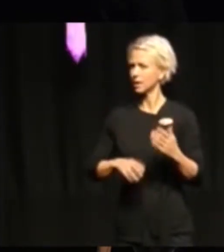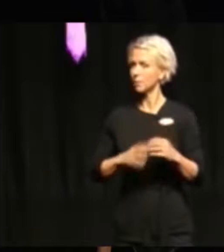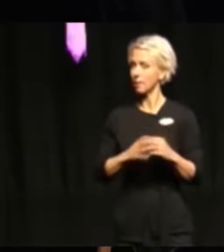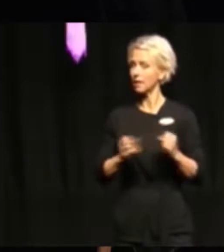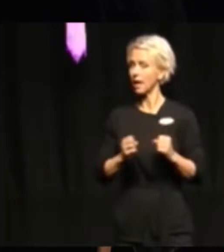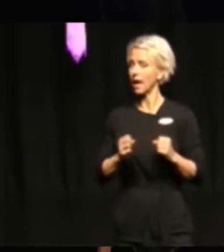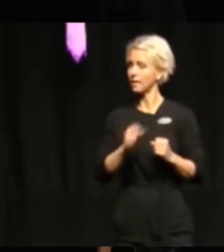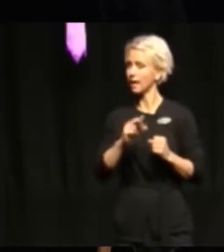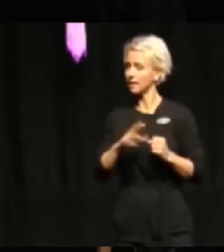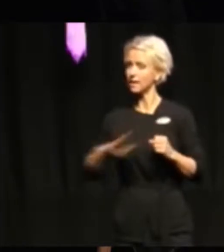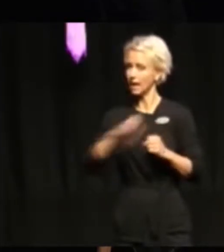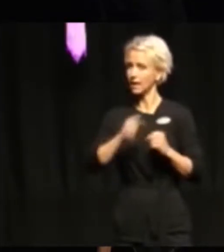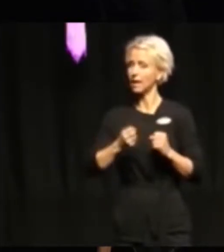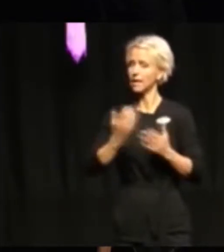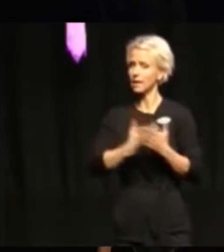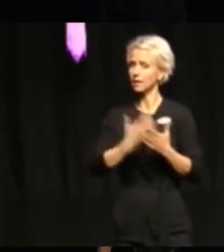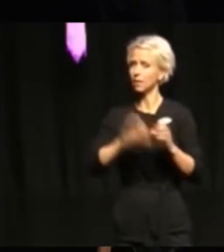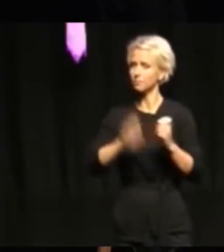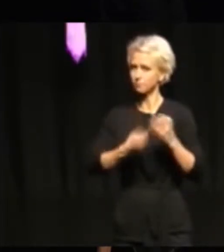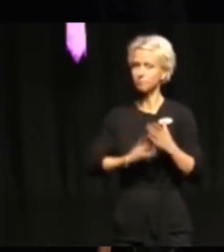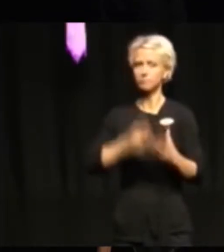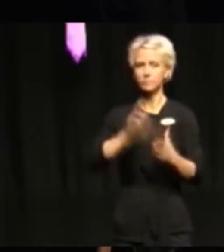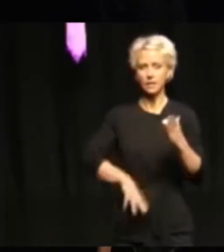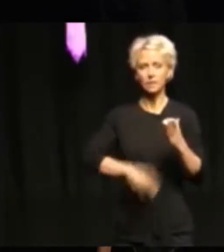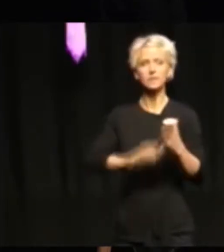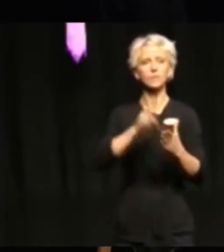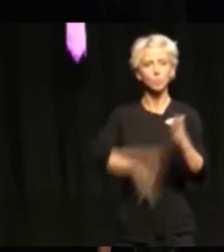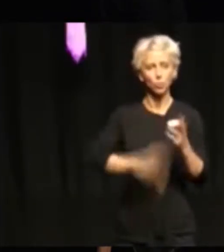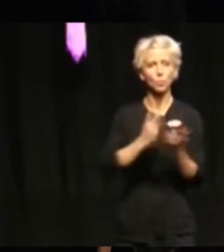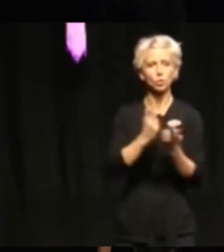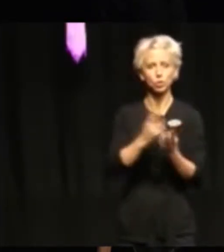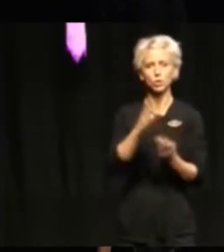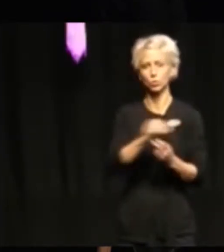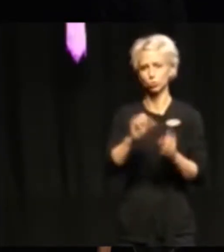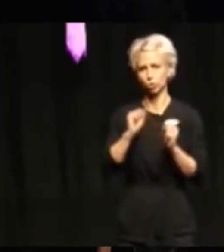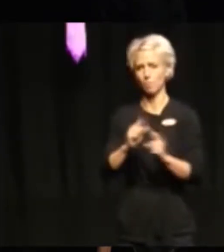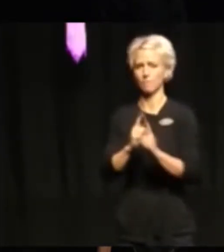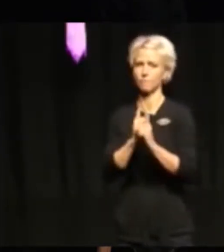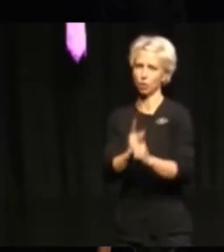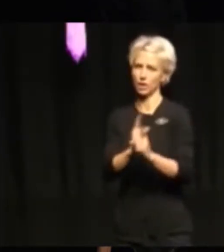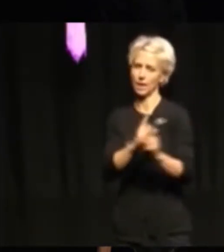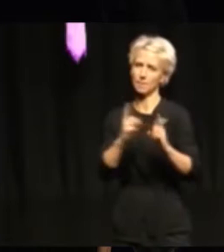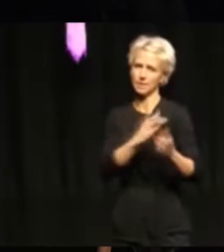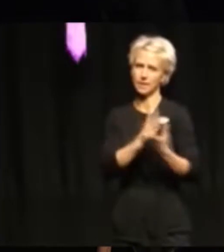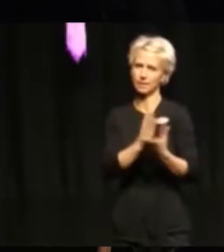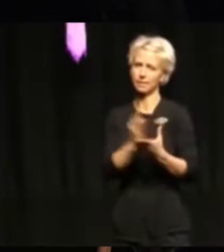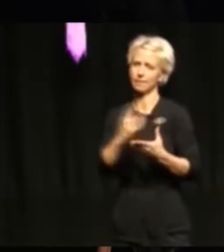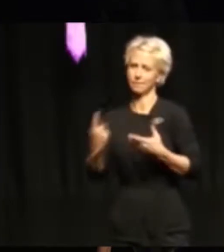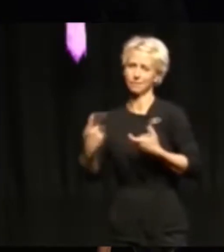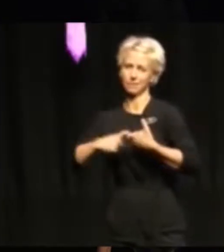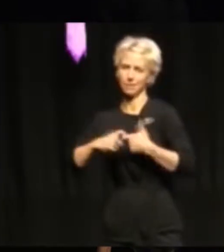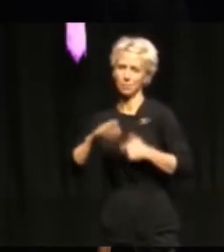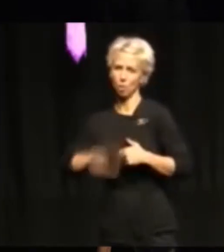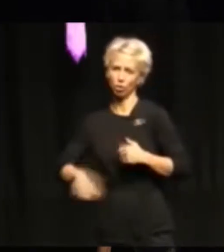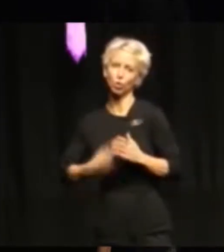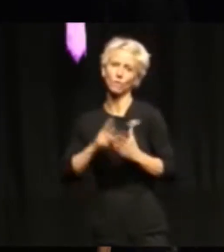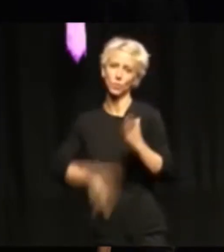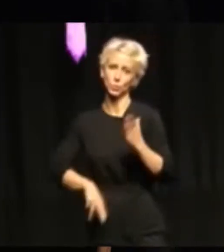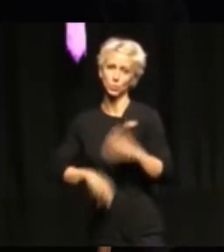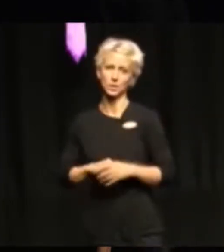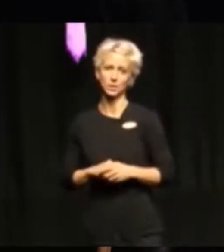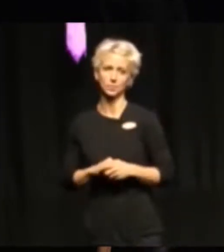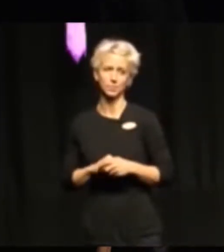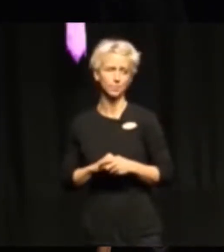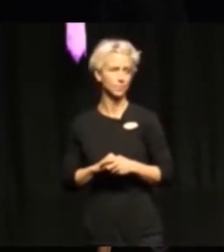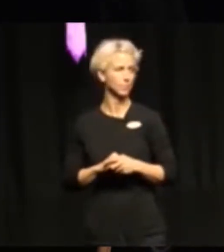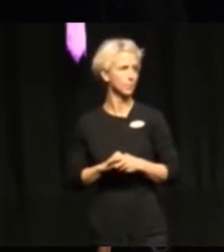the treaty, so it's bound by it. And yes, it refers to every child. Mm-hmm. And also because there is